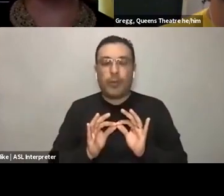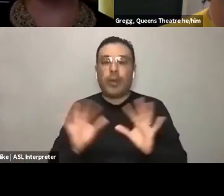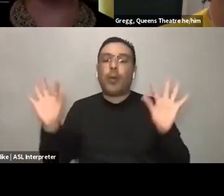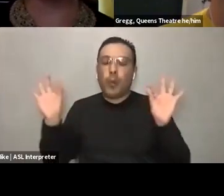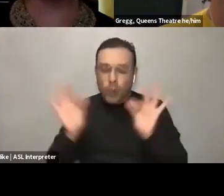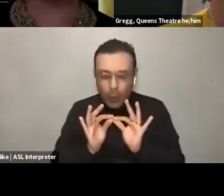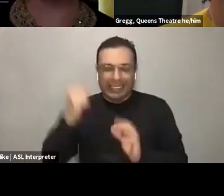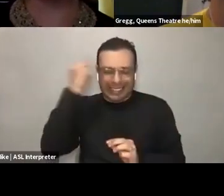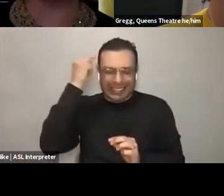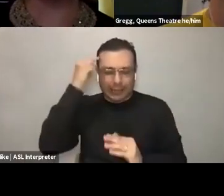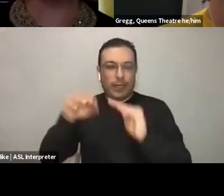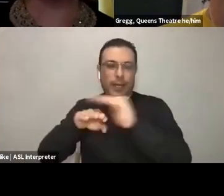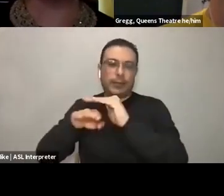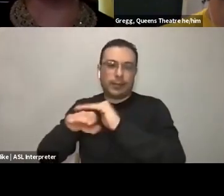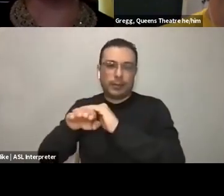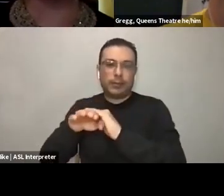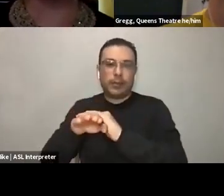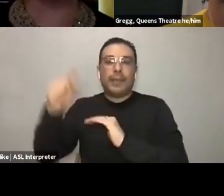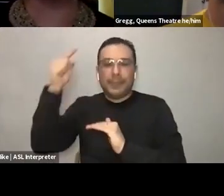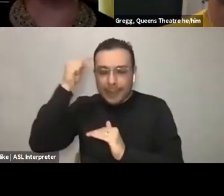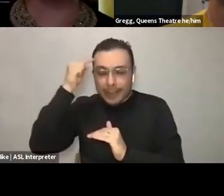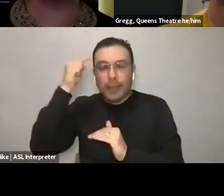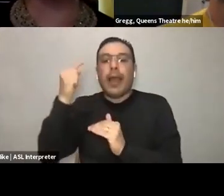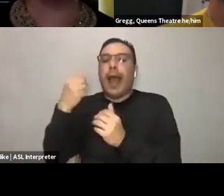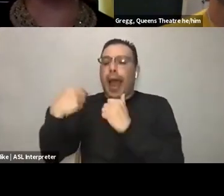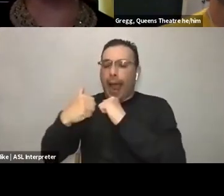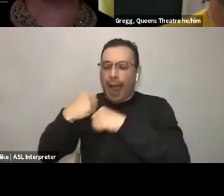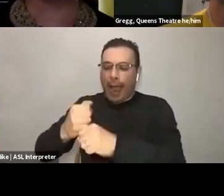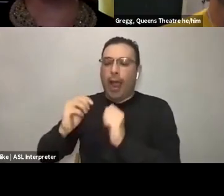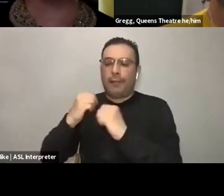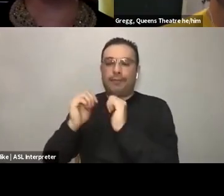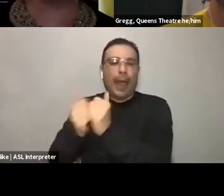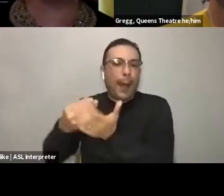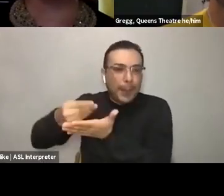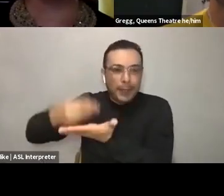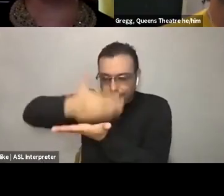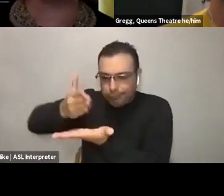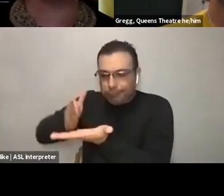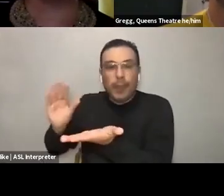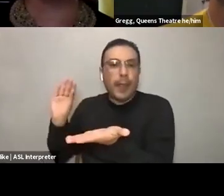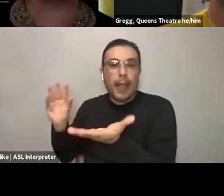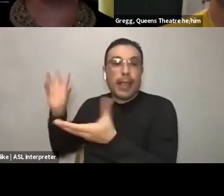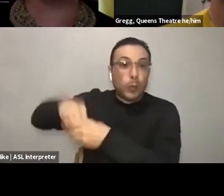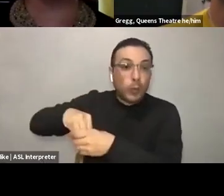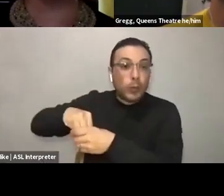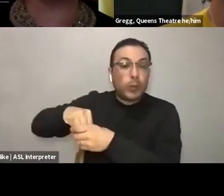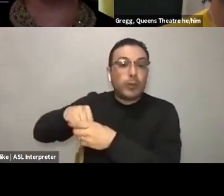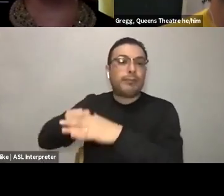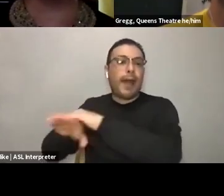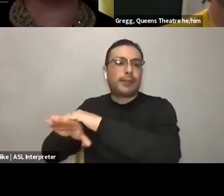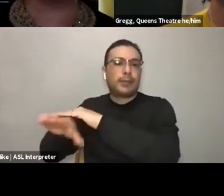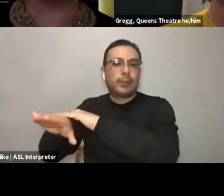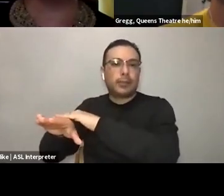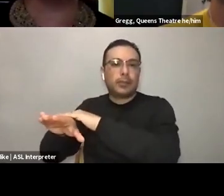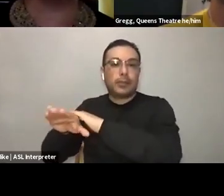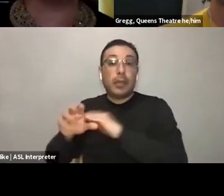if, if people, especially companies that tout diversity and inclusion in their mission statements, right? How, how do we